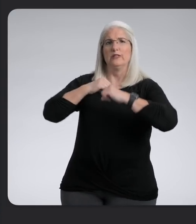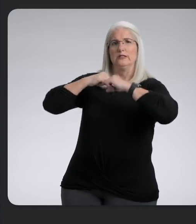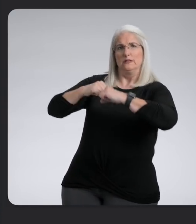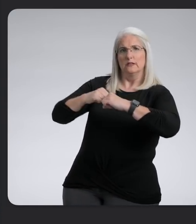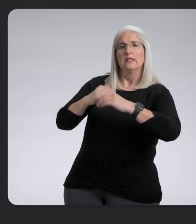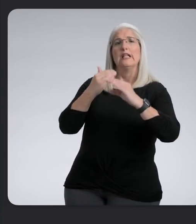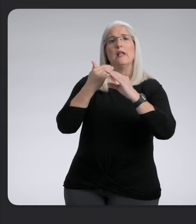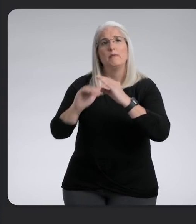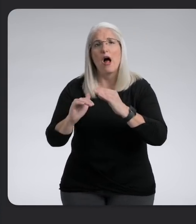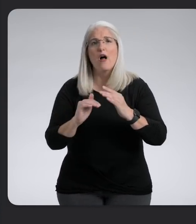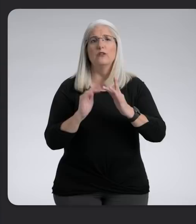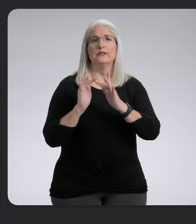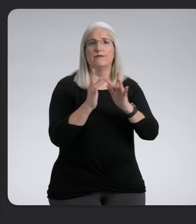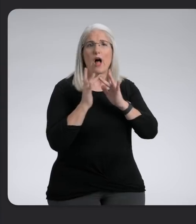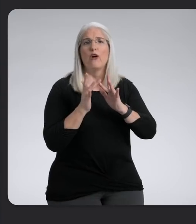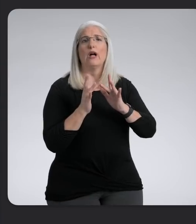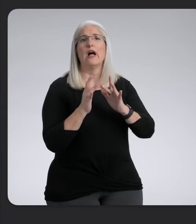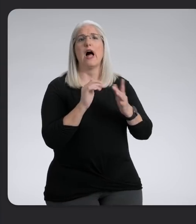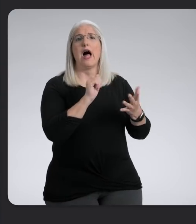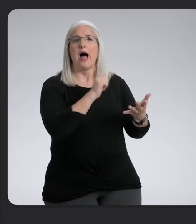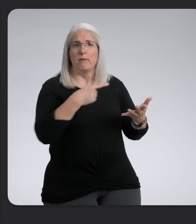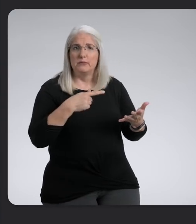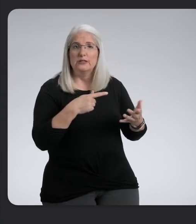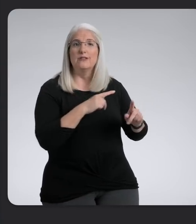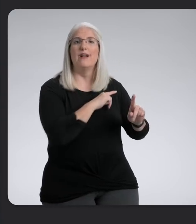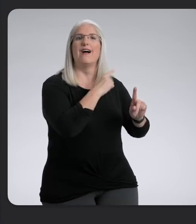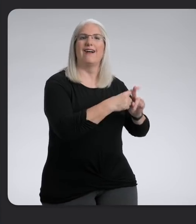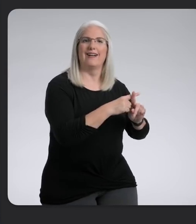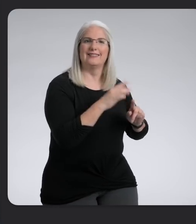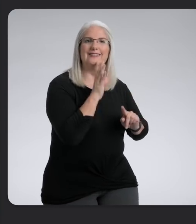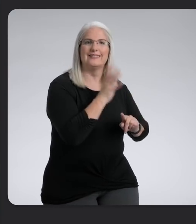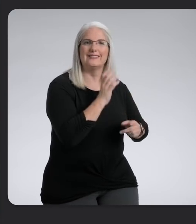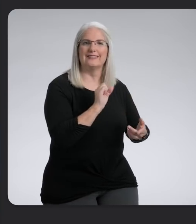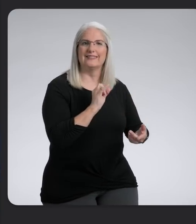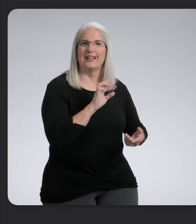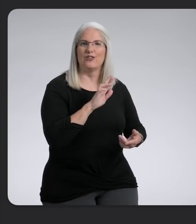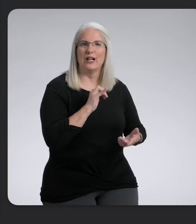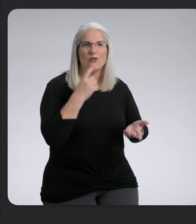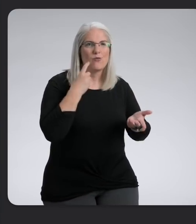with on-device speech recognition for Siri. Back to you, Craig.